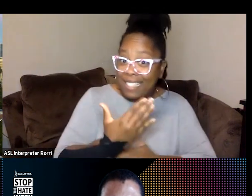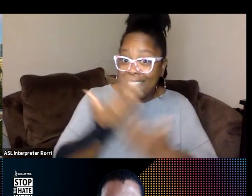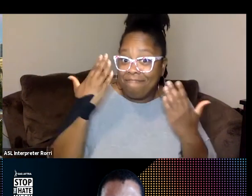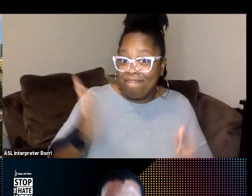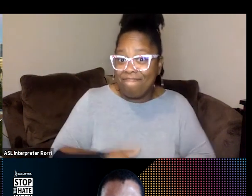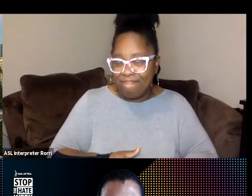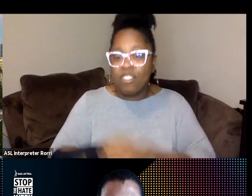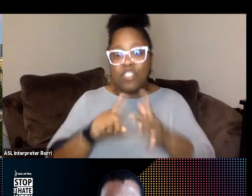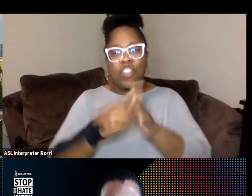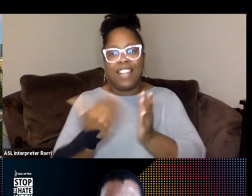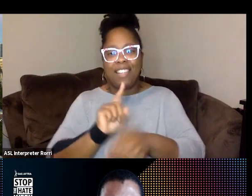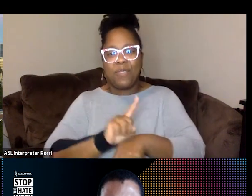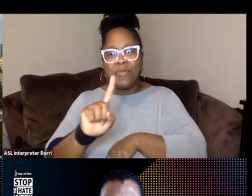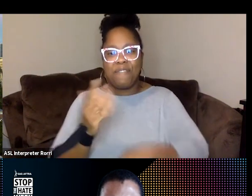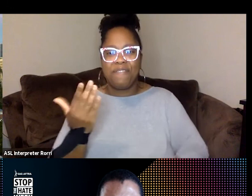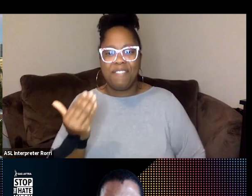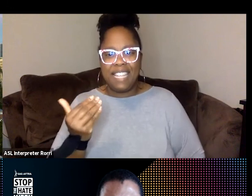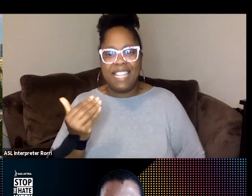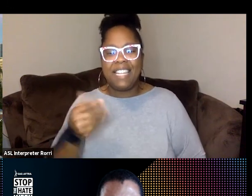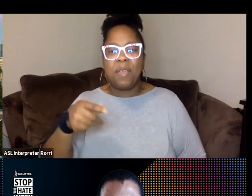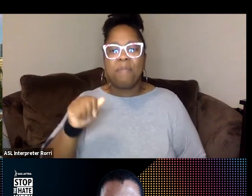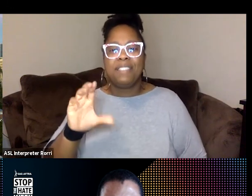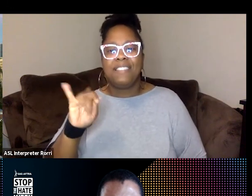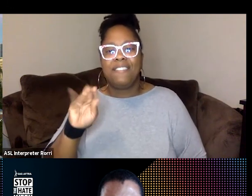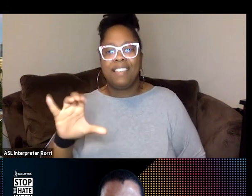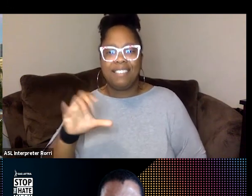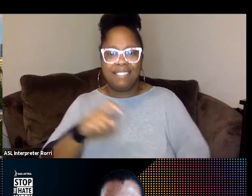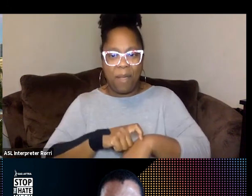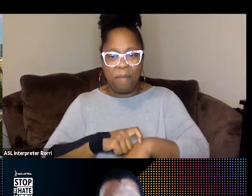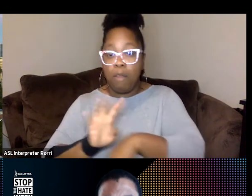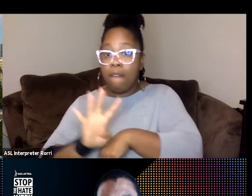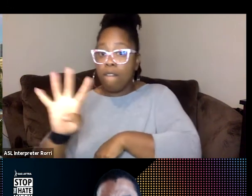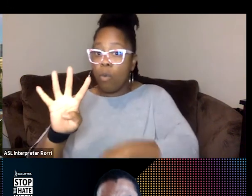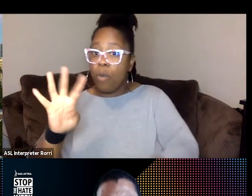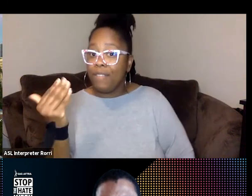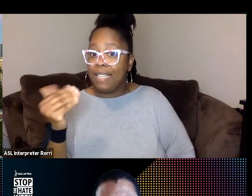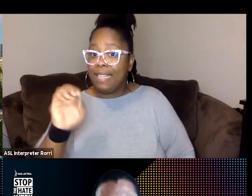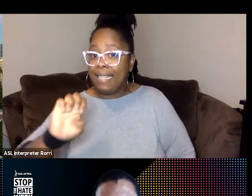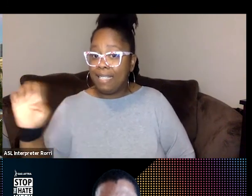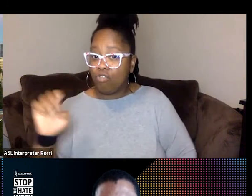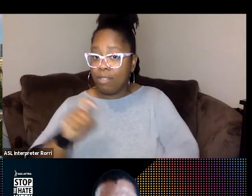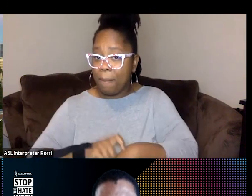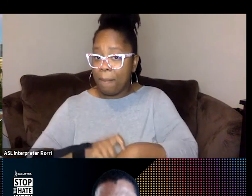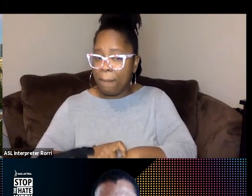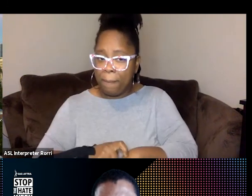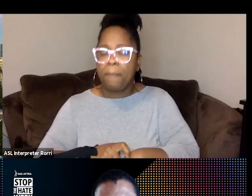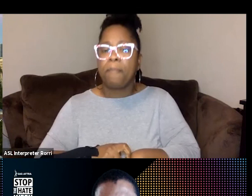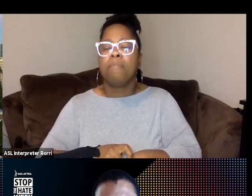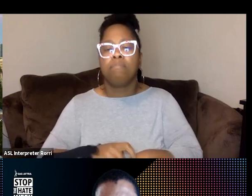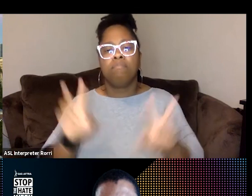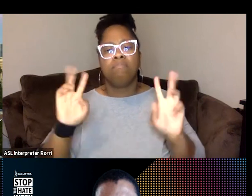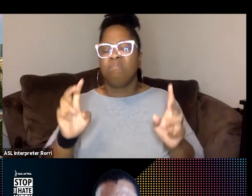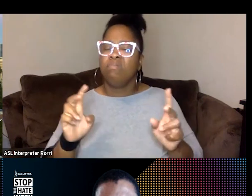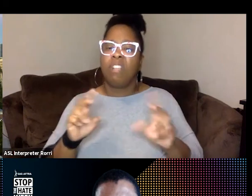at 1:15 Pacific time. So that'll be 4:15 Eastern. And we'll be doing Tired of Talk, How